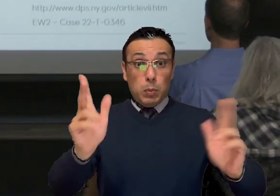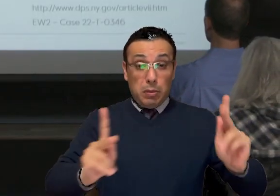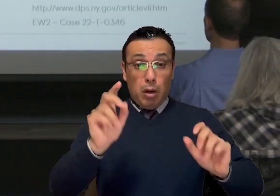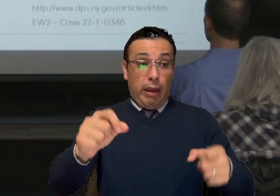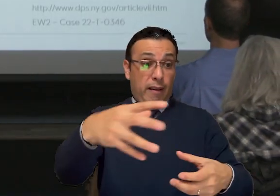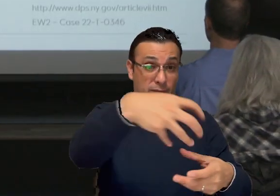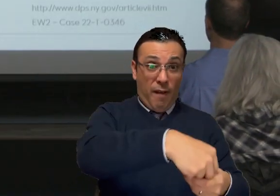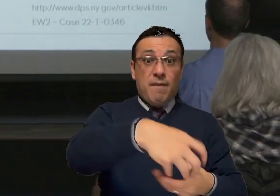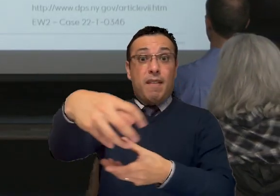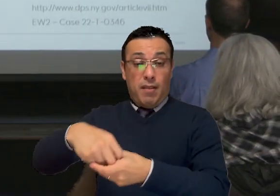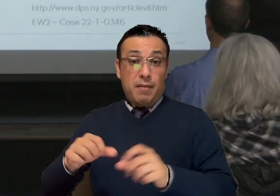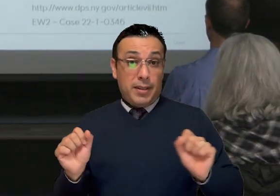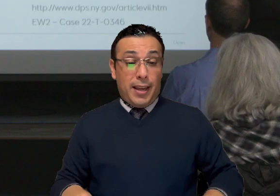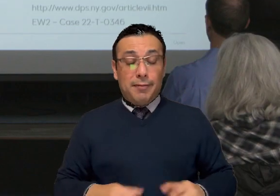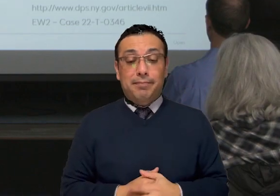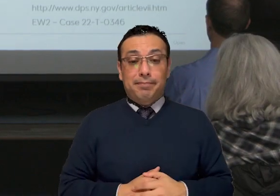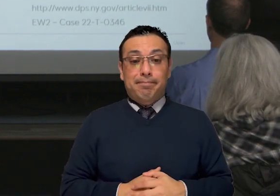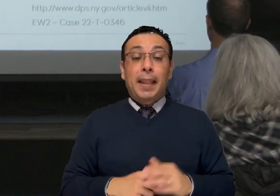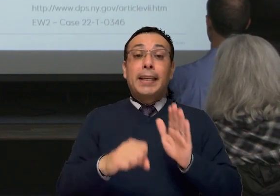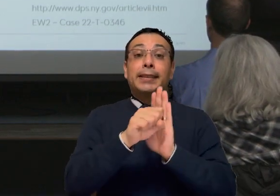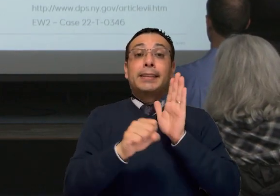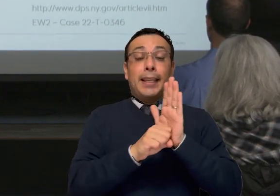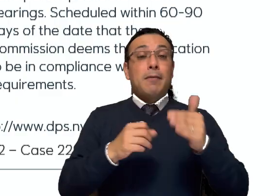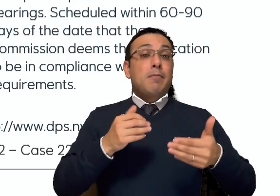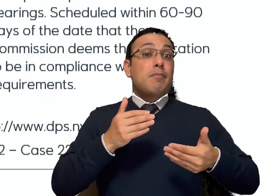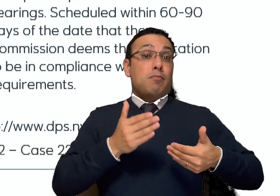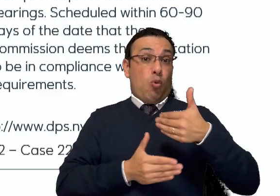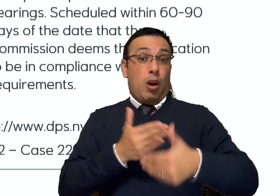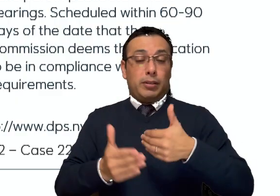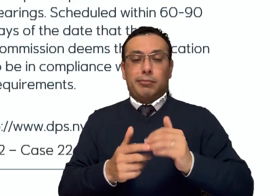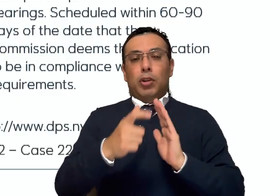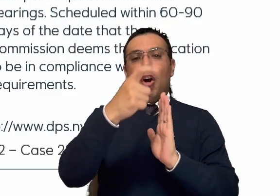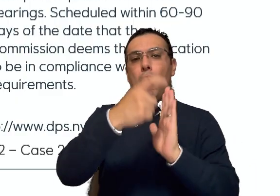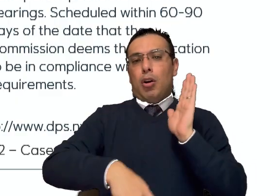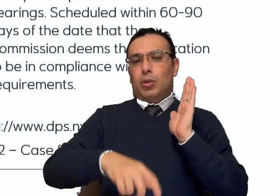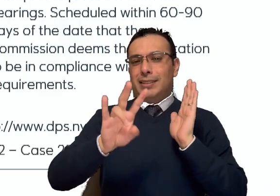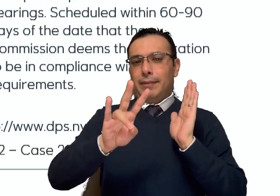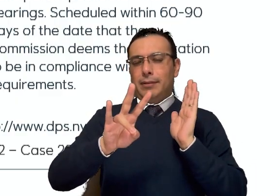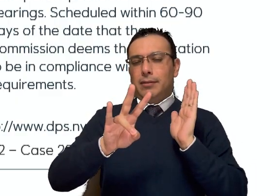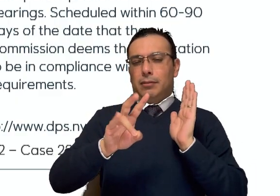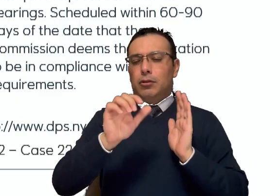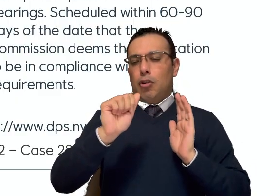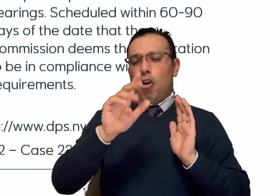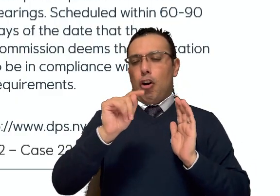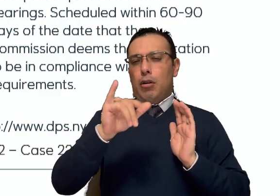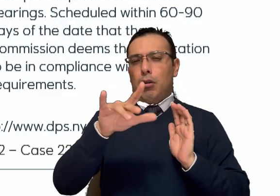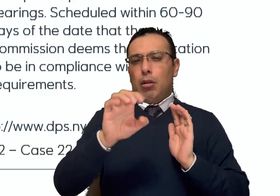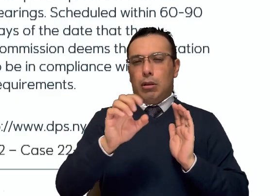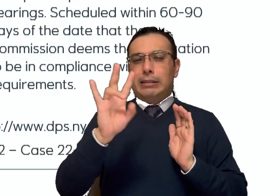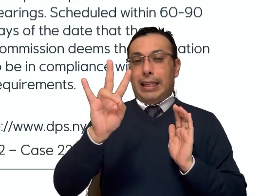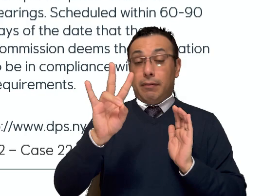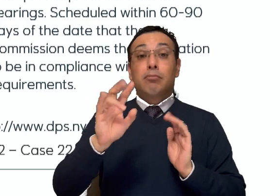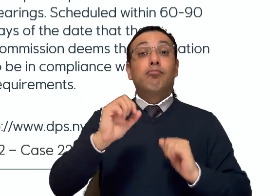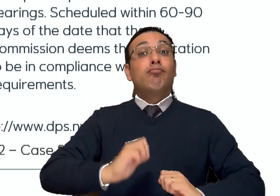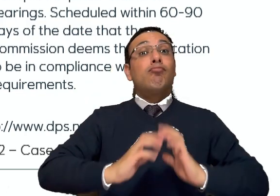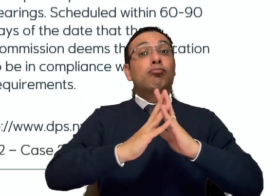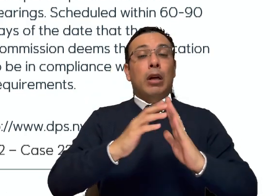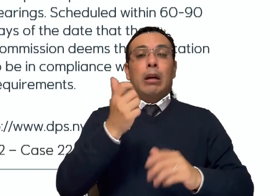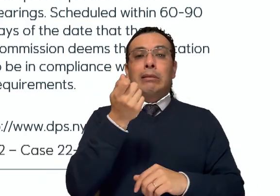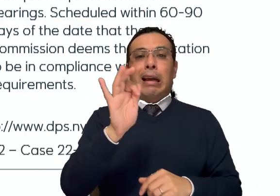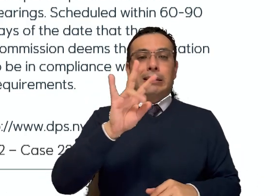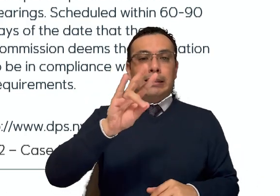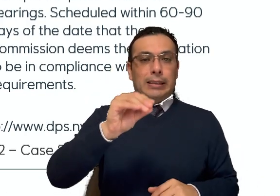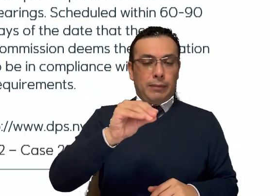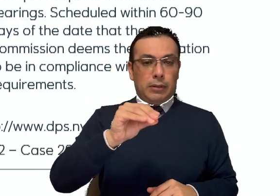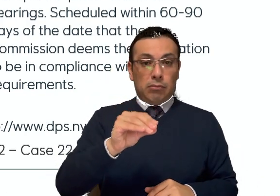For the state process, Article 7 was enacted in 1970, and it establishes a review